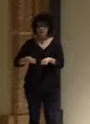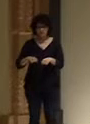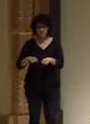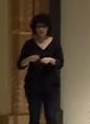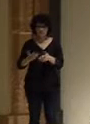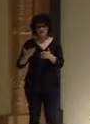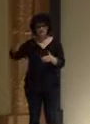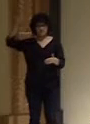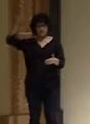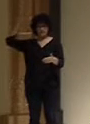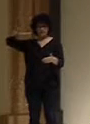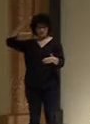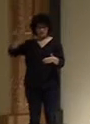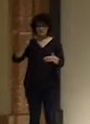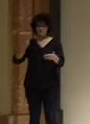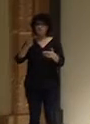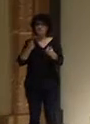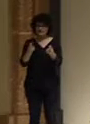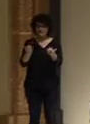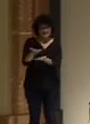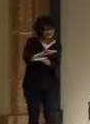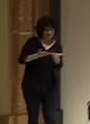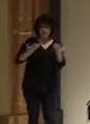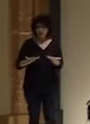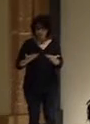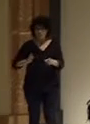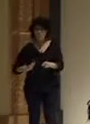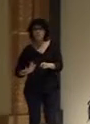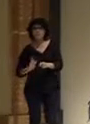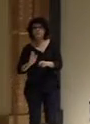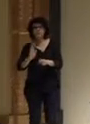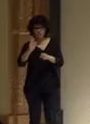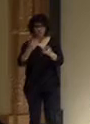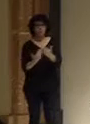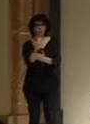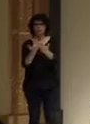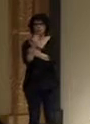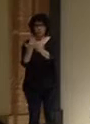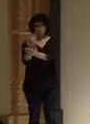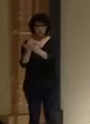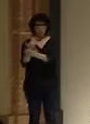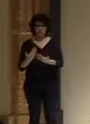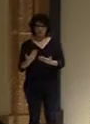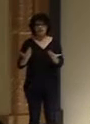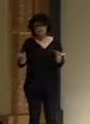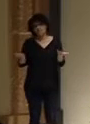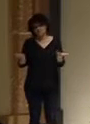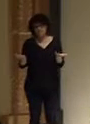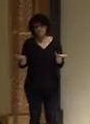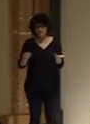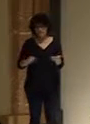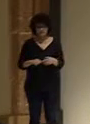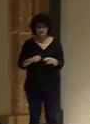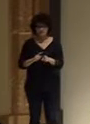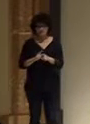growth, bringing new opportunities for the arts. And of course, this goes